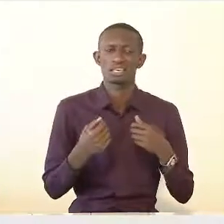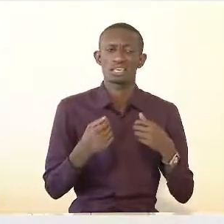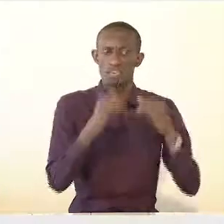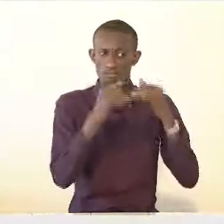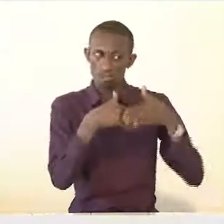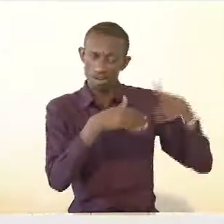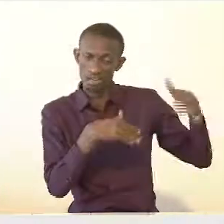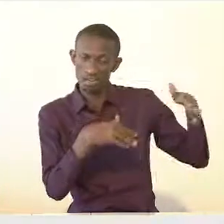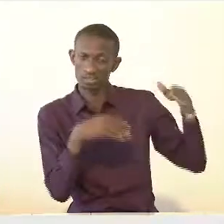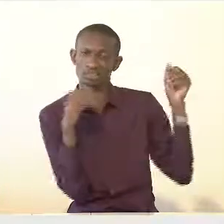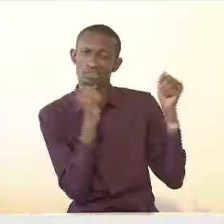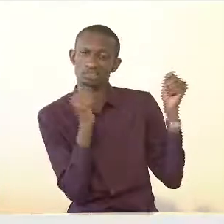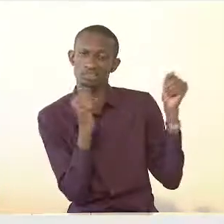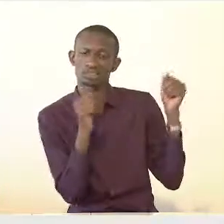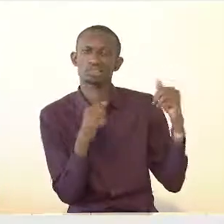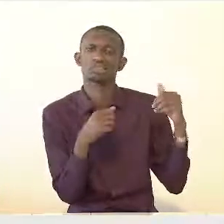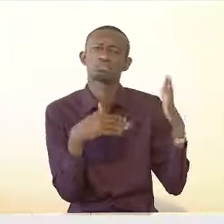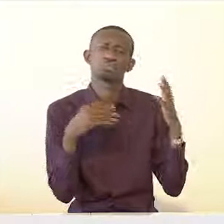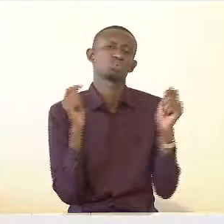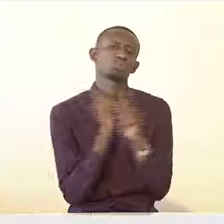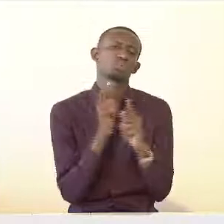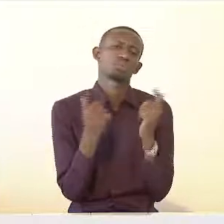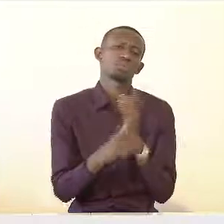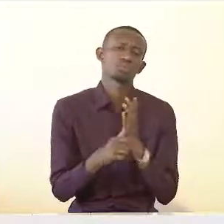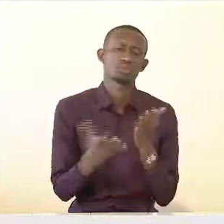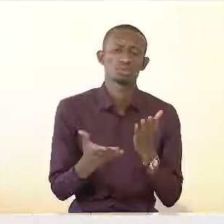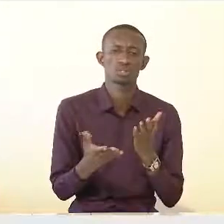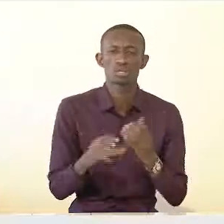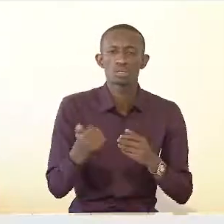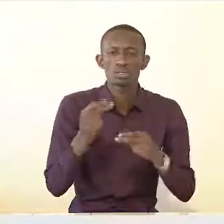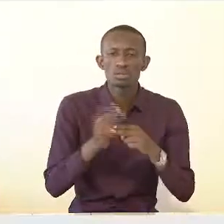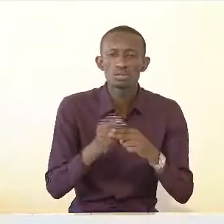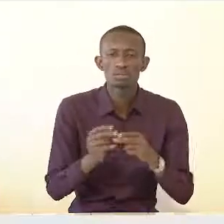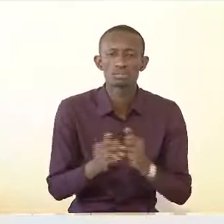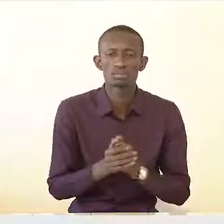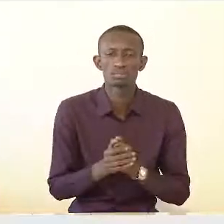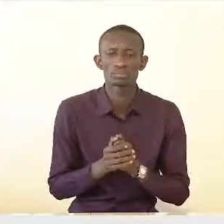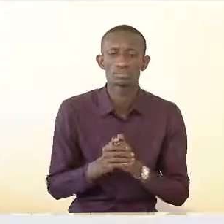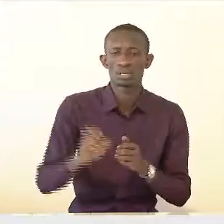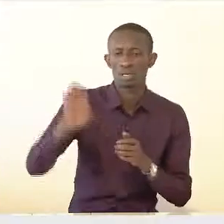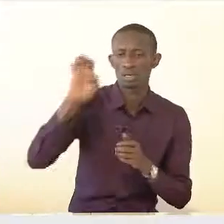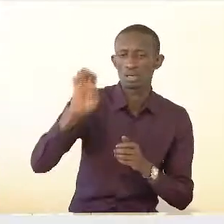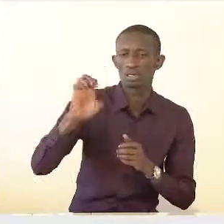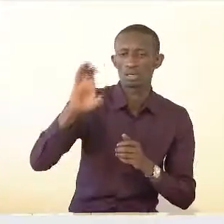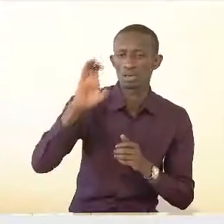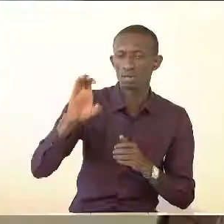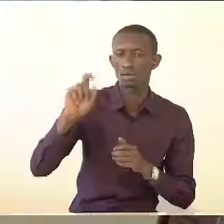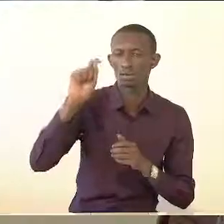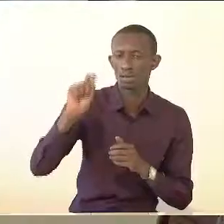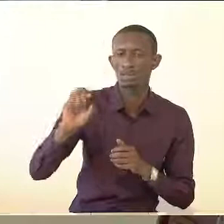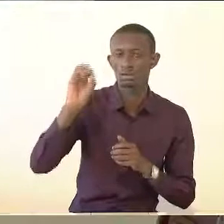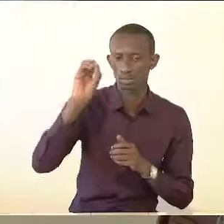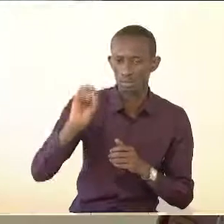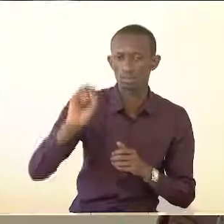ectotherms. Ectotherms, these are picrotherms, whose body temperature